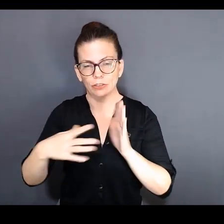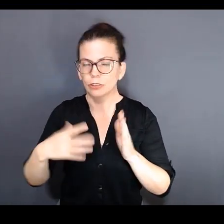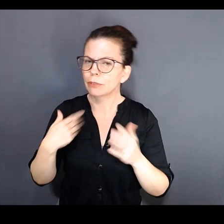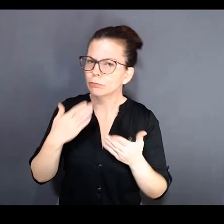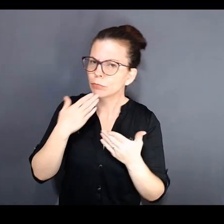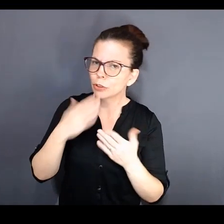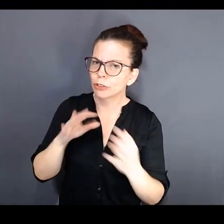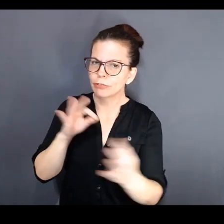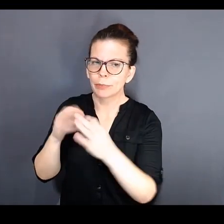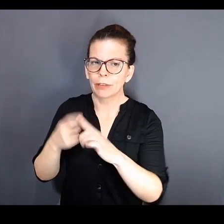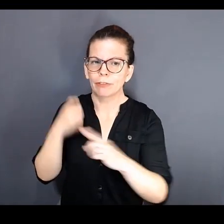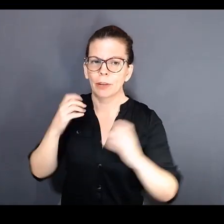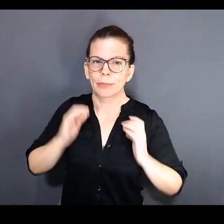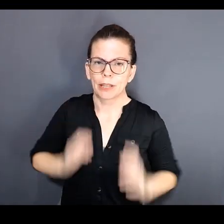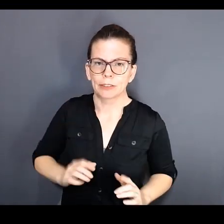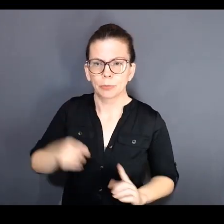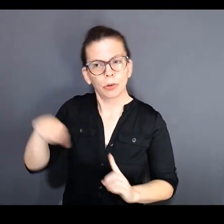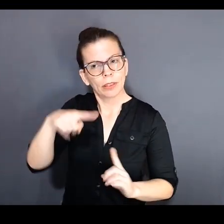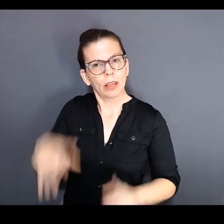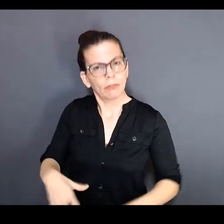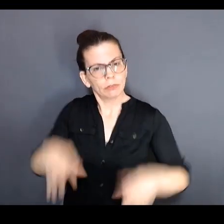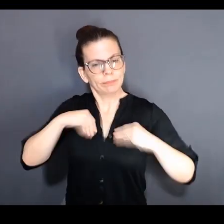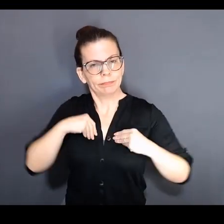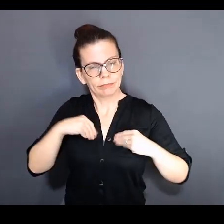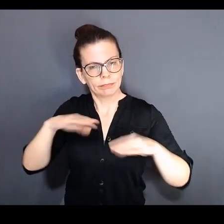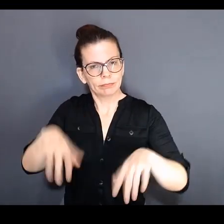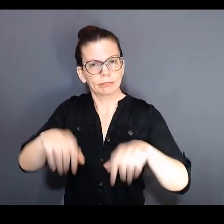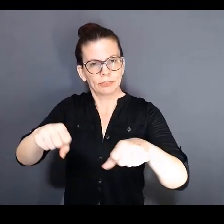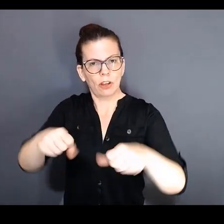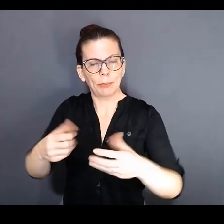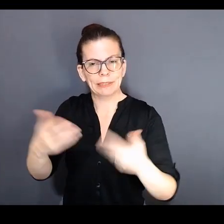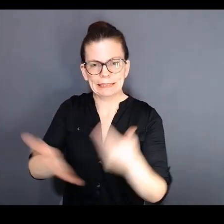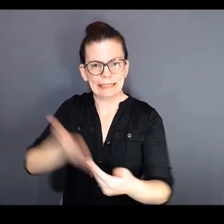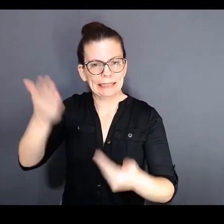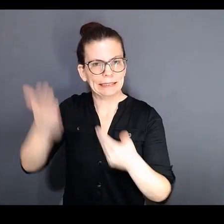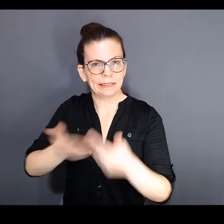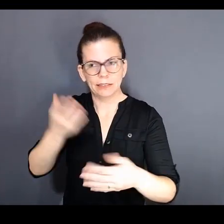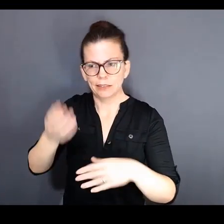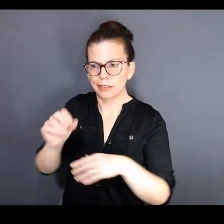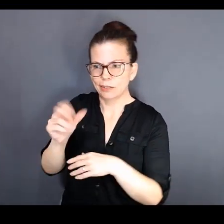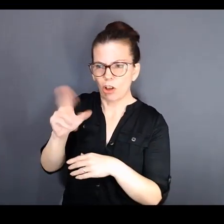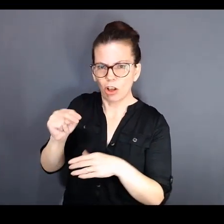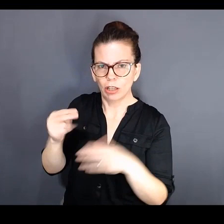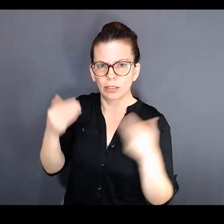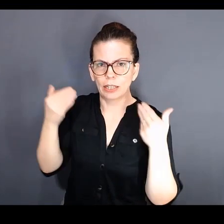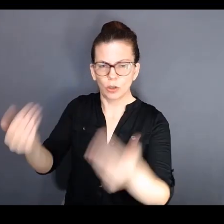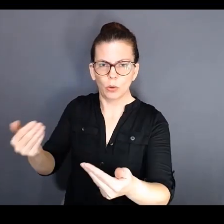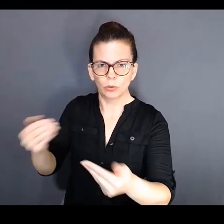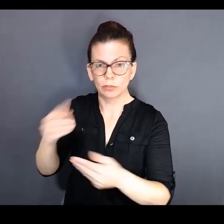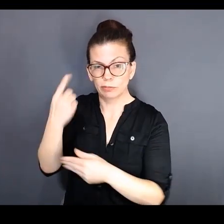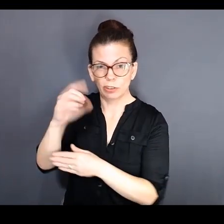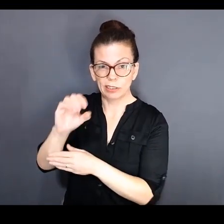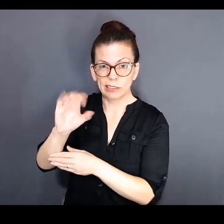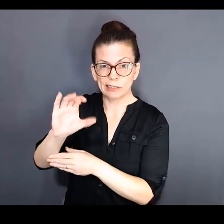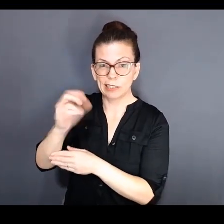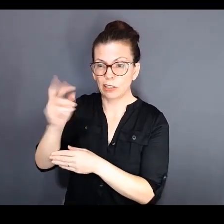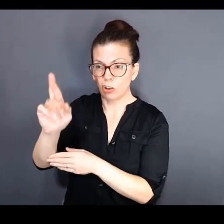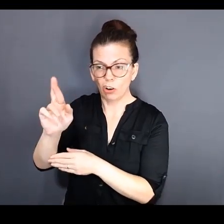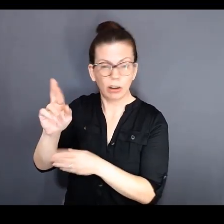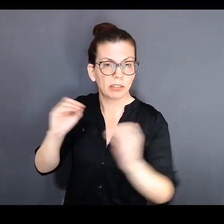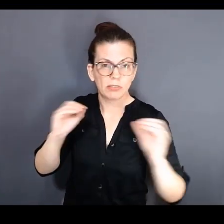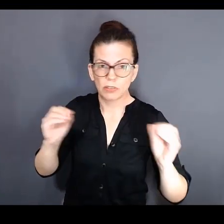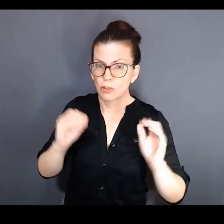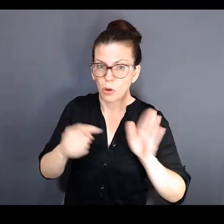SSM agent, and we're getting really good feedback from customers that this is something they've adopted. So it's easy. It's just, you turn it on and it goes.